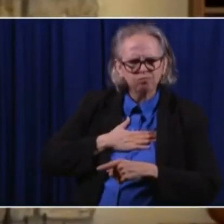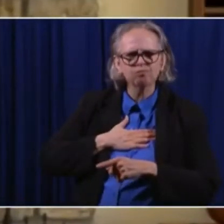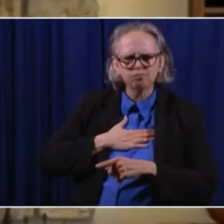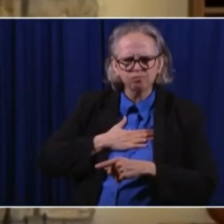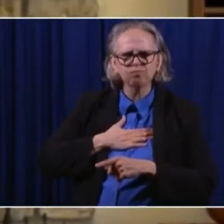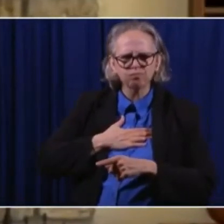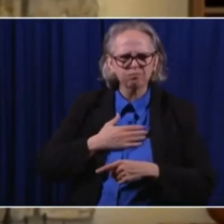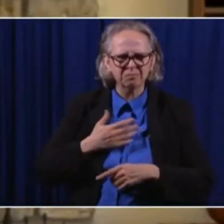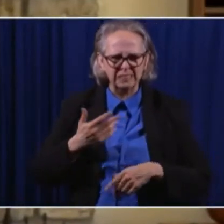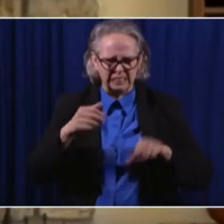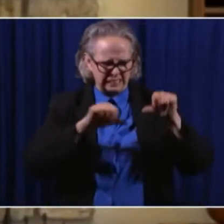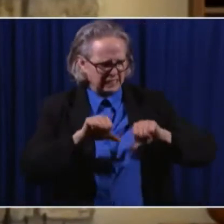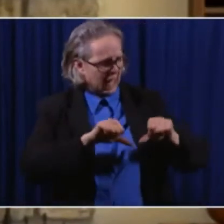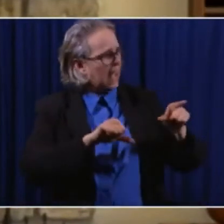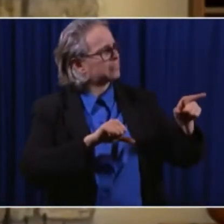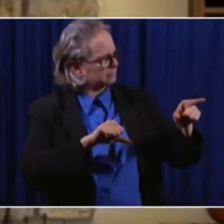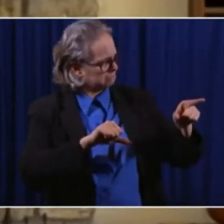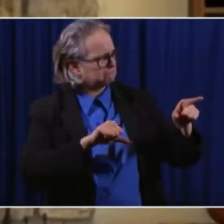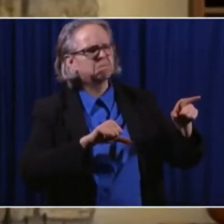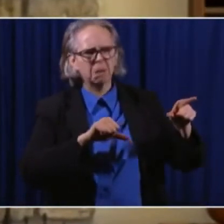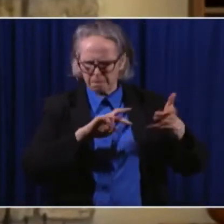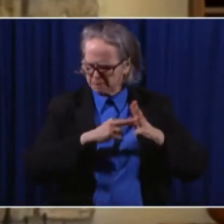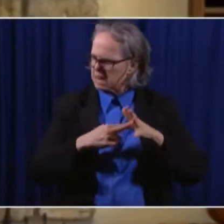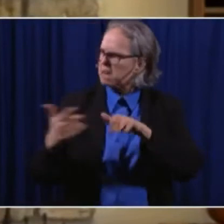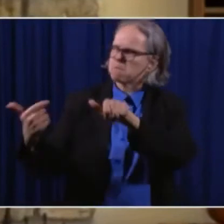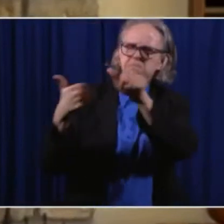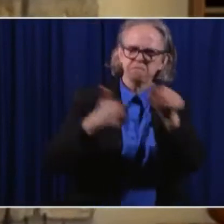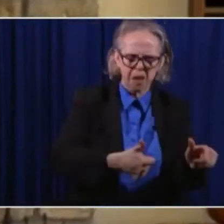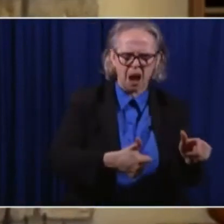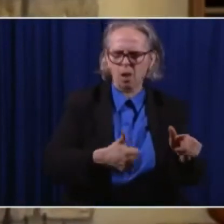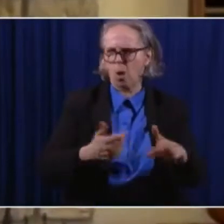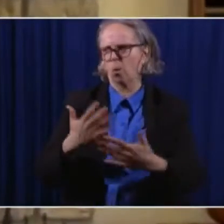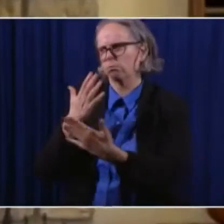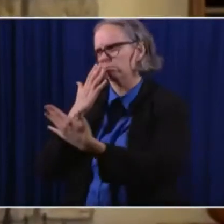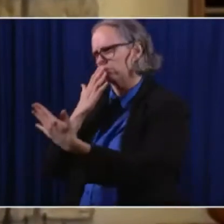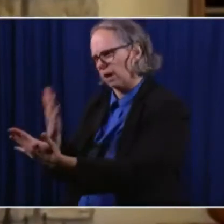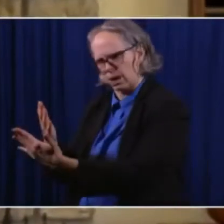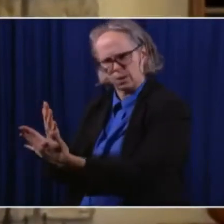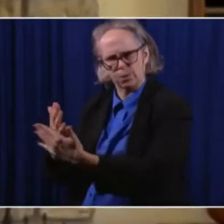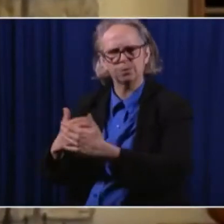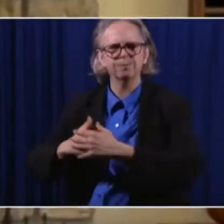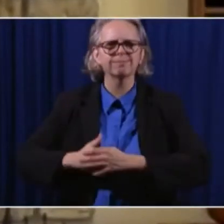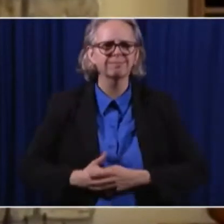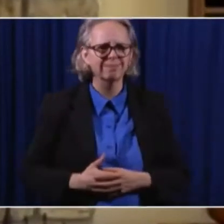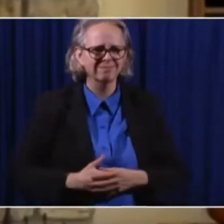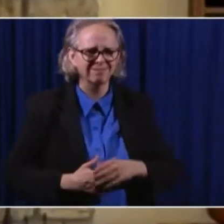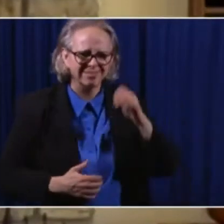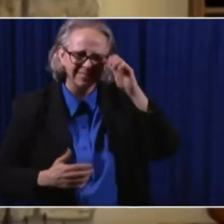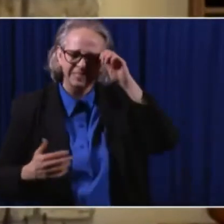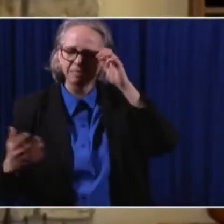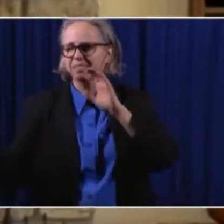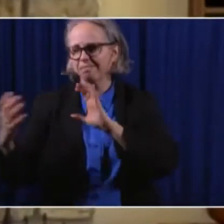that's very important. We appreciate that very much. Thank you. Thanks for being with us.